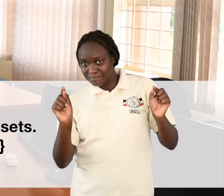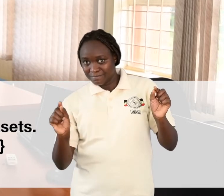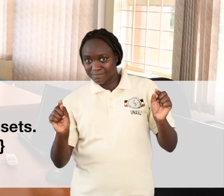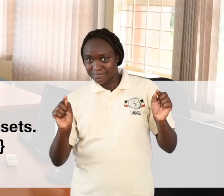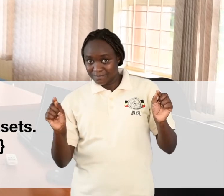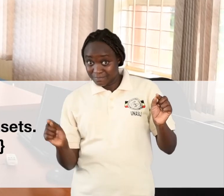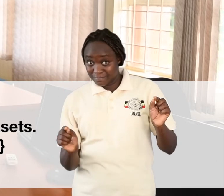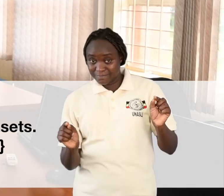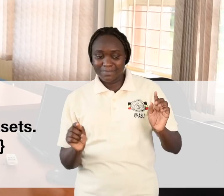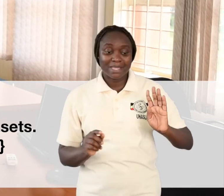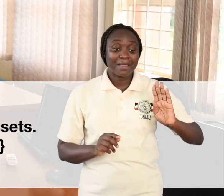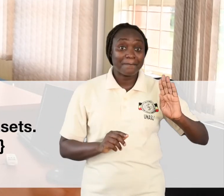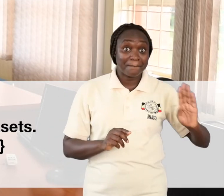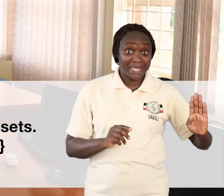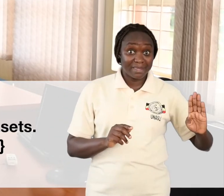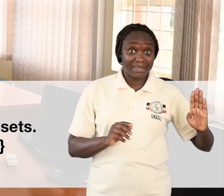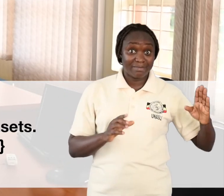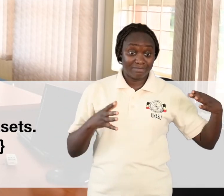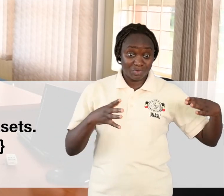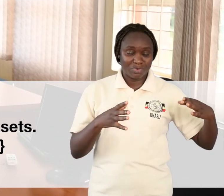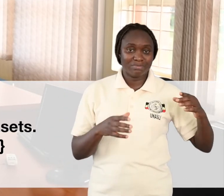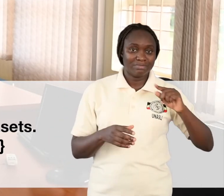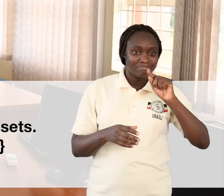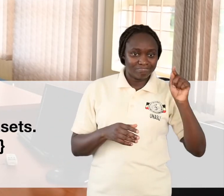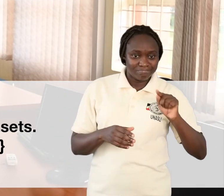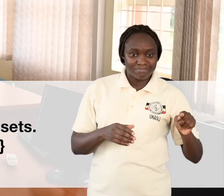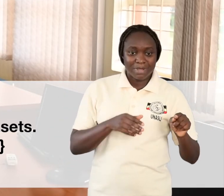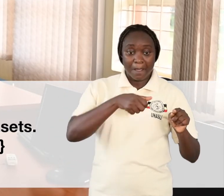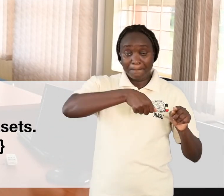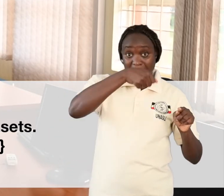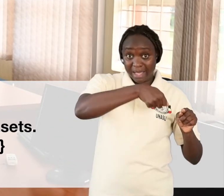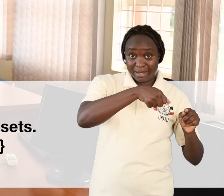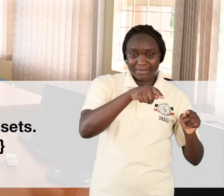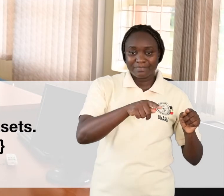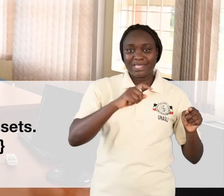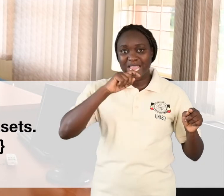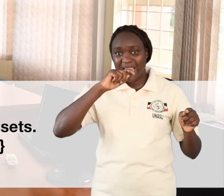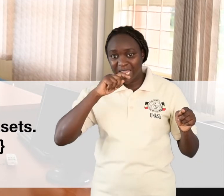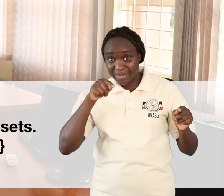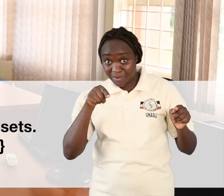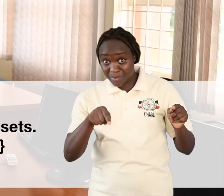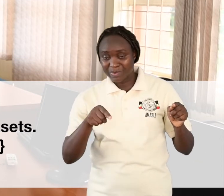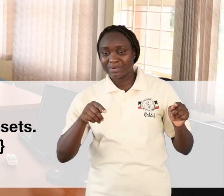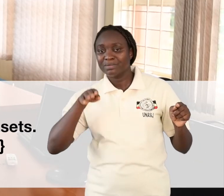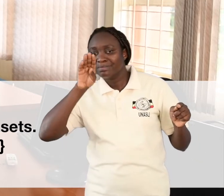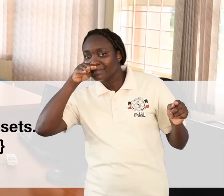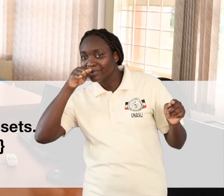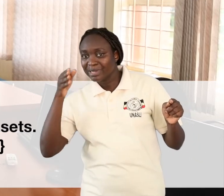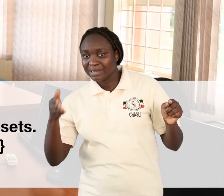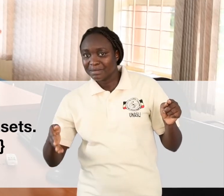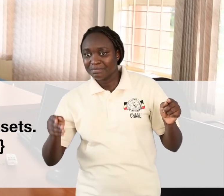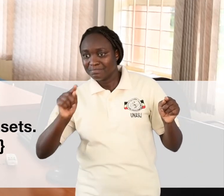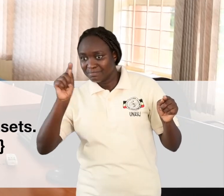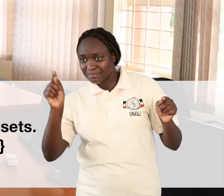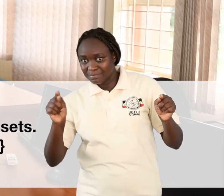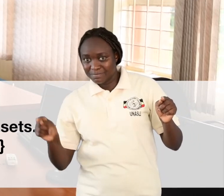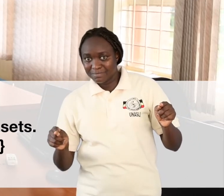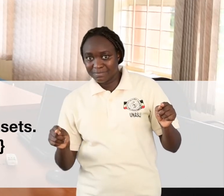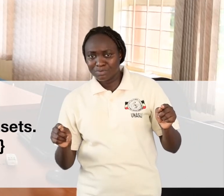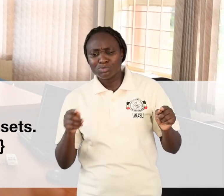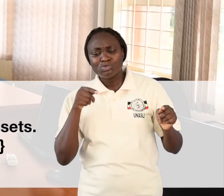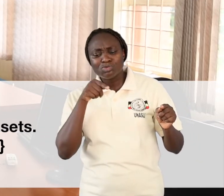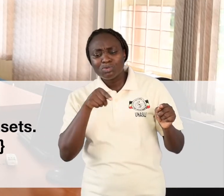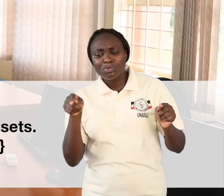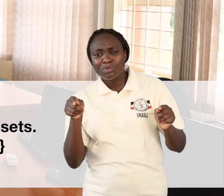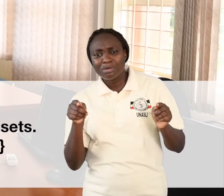I said set B has a bag, a dog, and a rat. You're meant to form